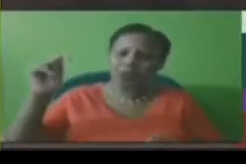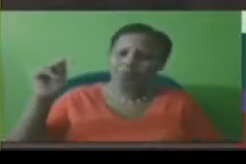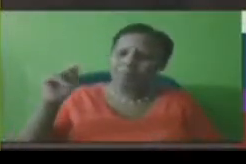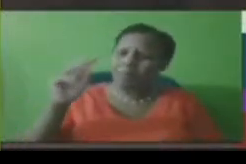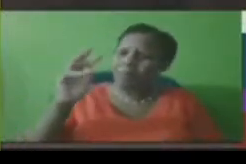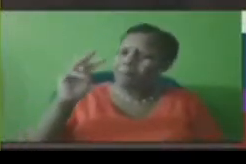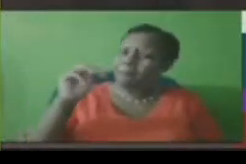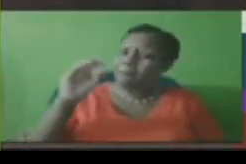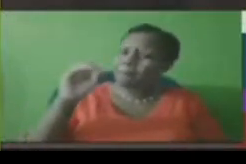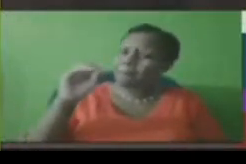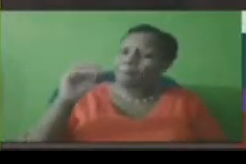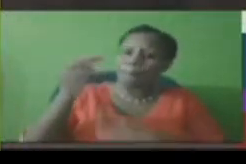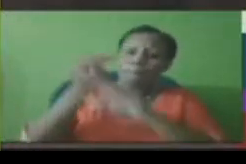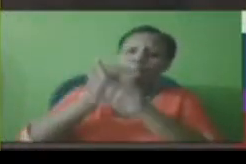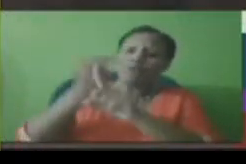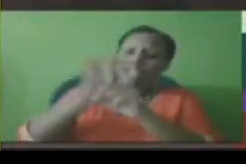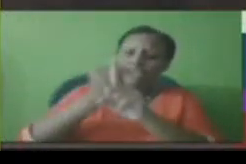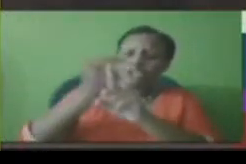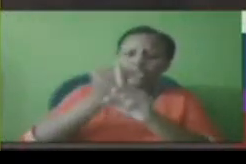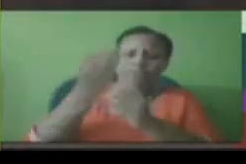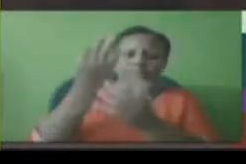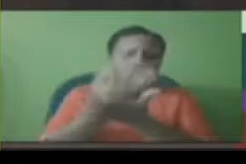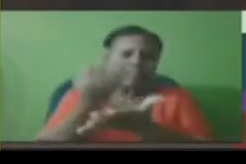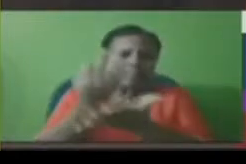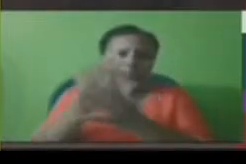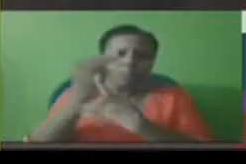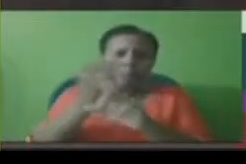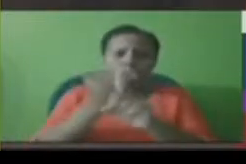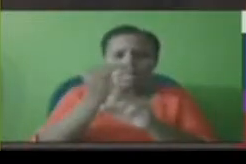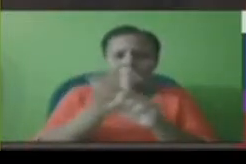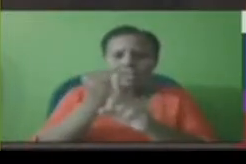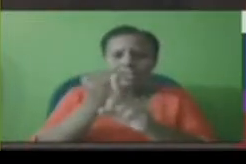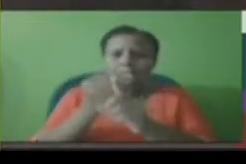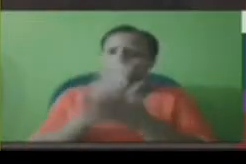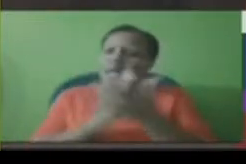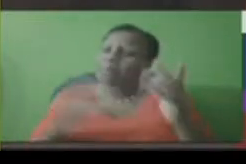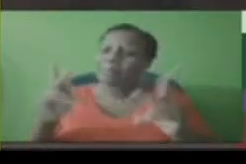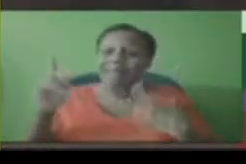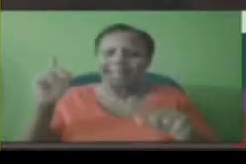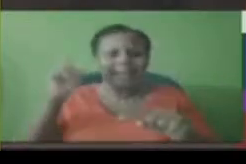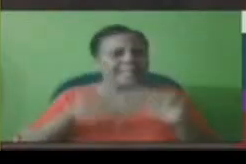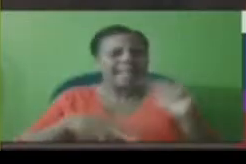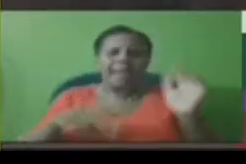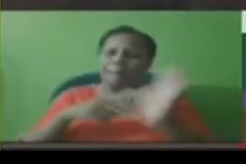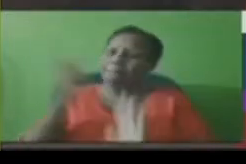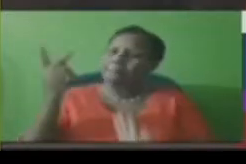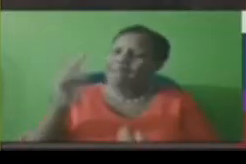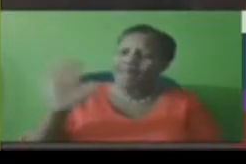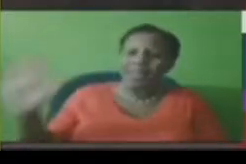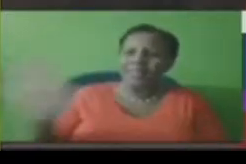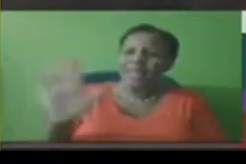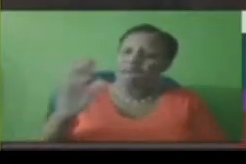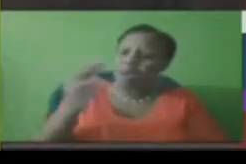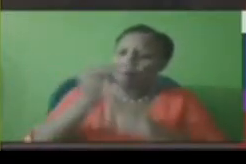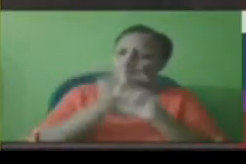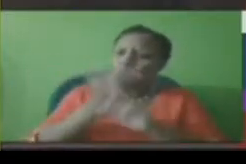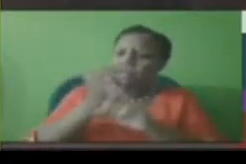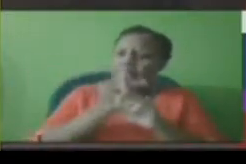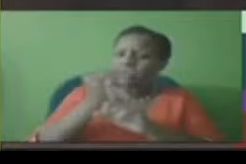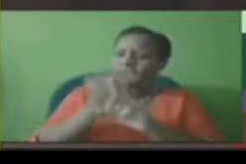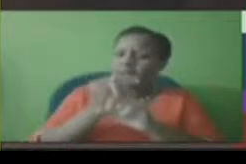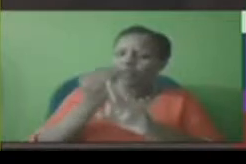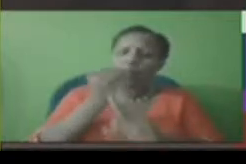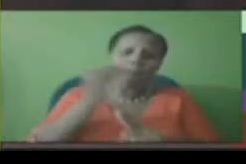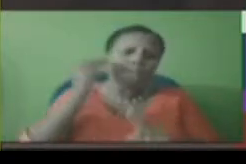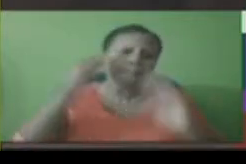because they couldn't meet it. Is the government considering anything for people who can't pay their mortgages to